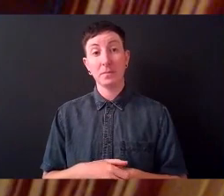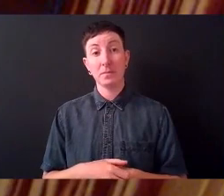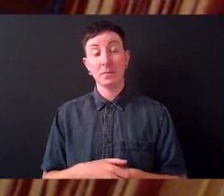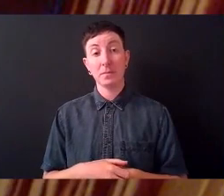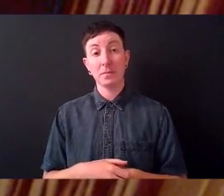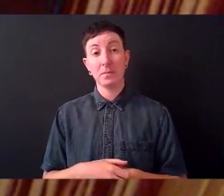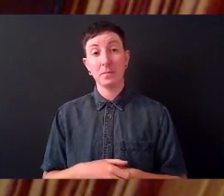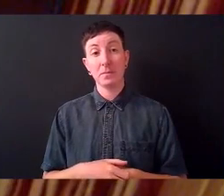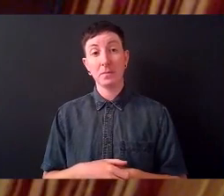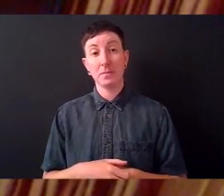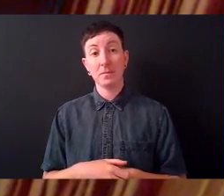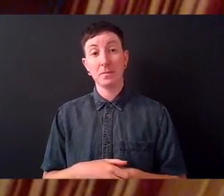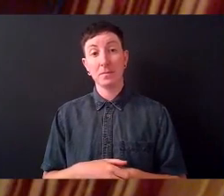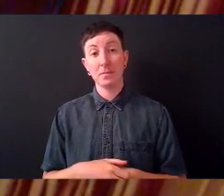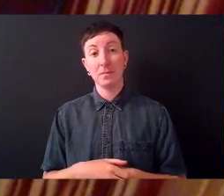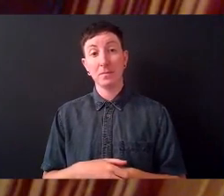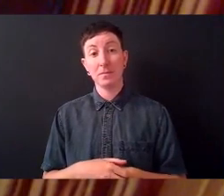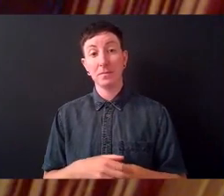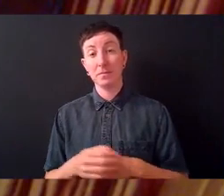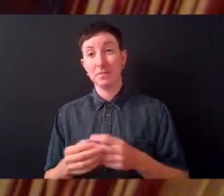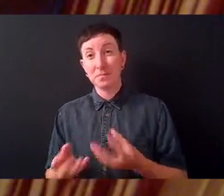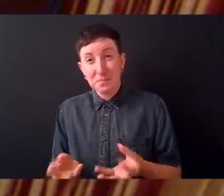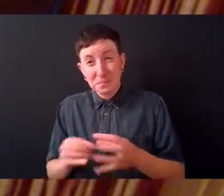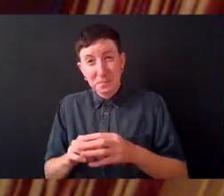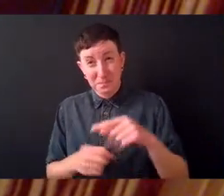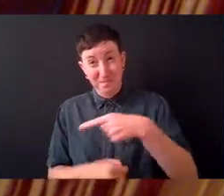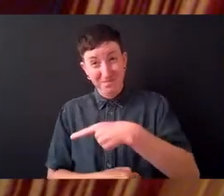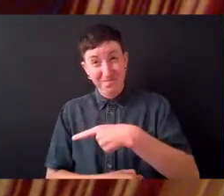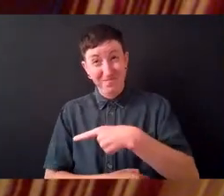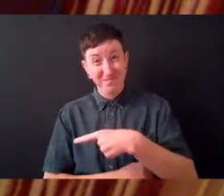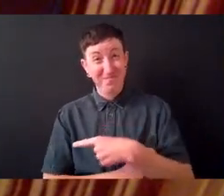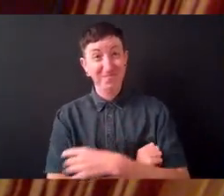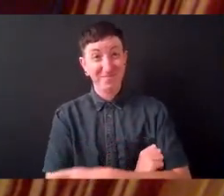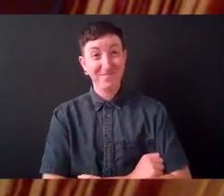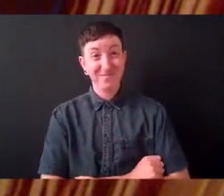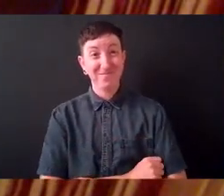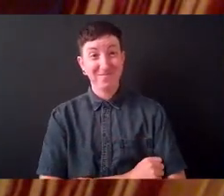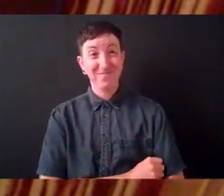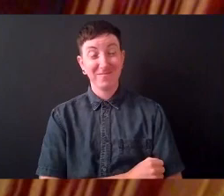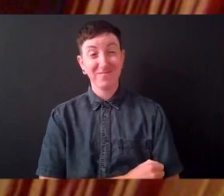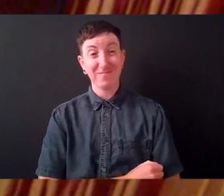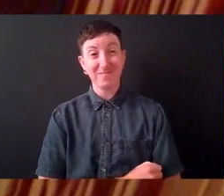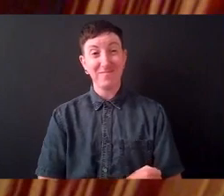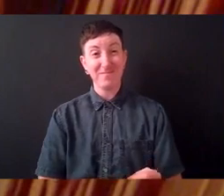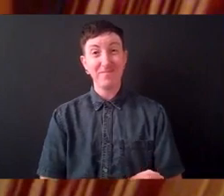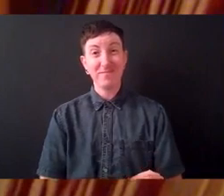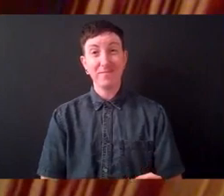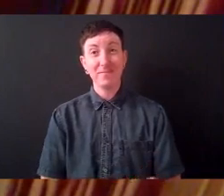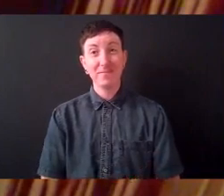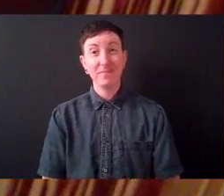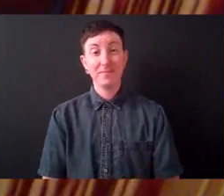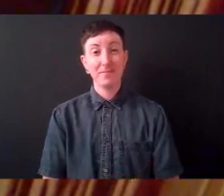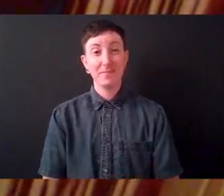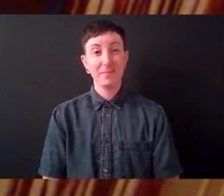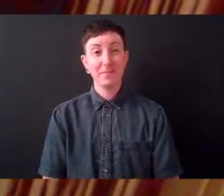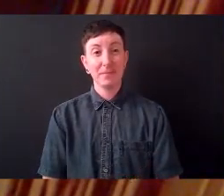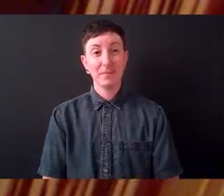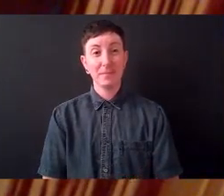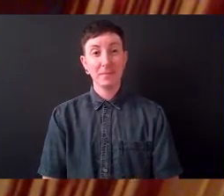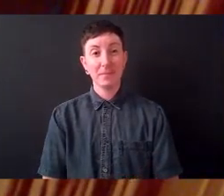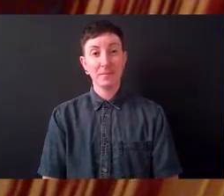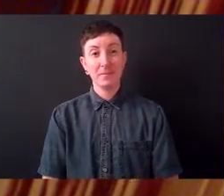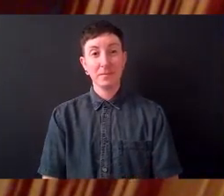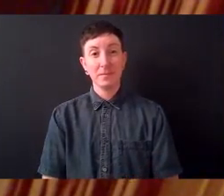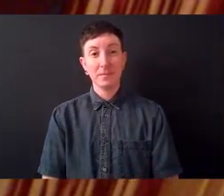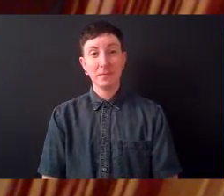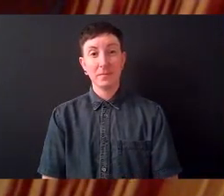So I'm just going to take it like that, move it around a bit. And using my glue gun again, I'm going to put